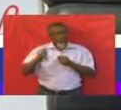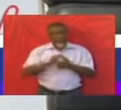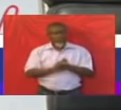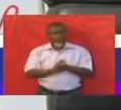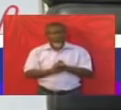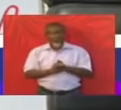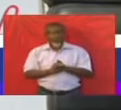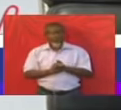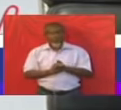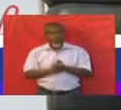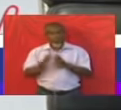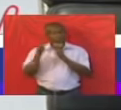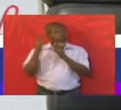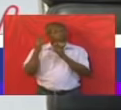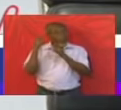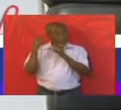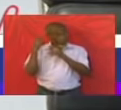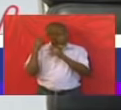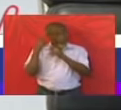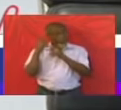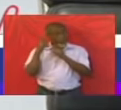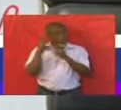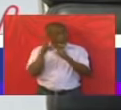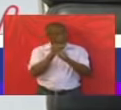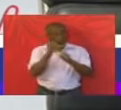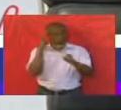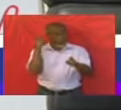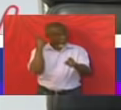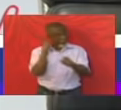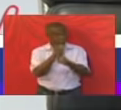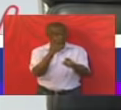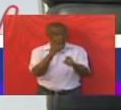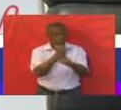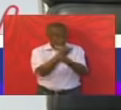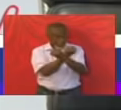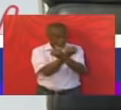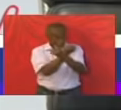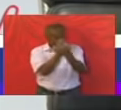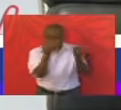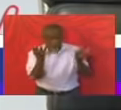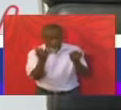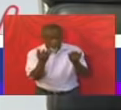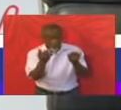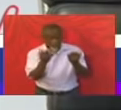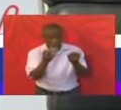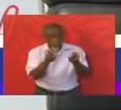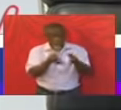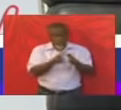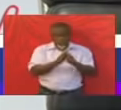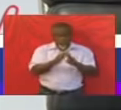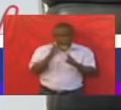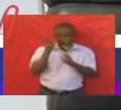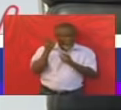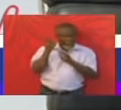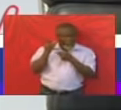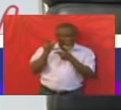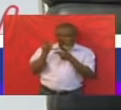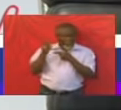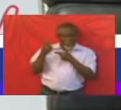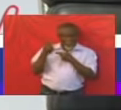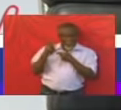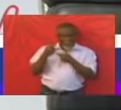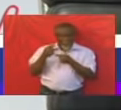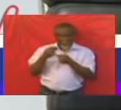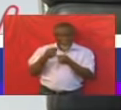you're getting the right information from us. Try not to look at the uninformed persons who comment on social media to be